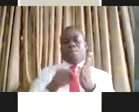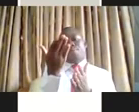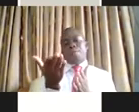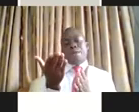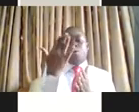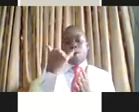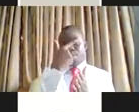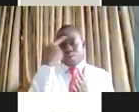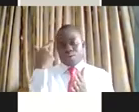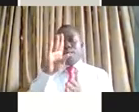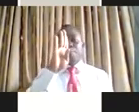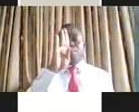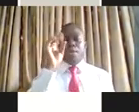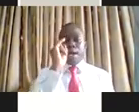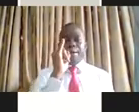BBI